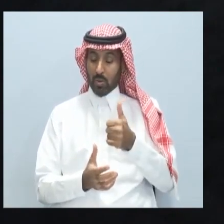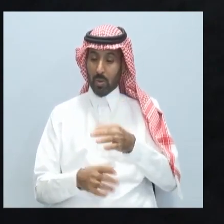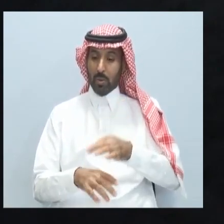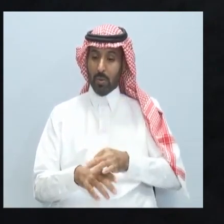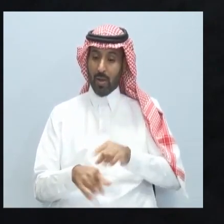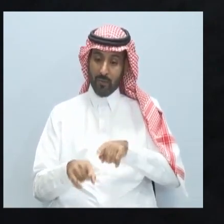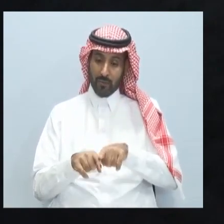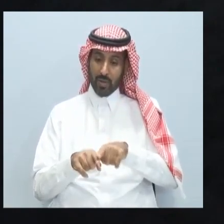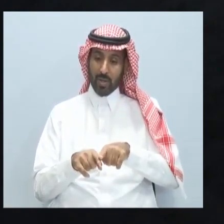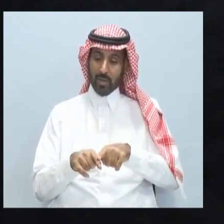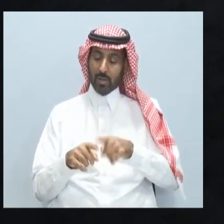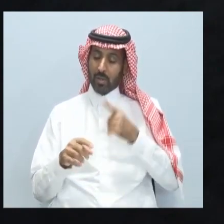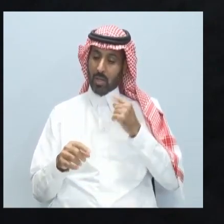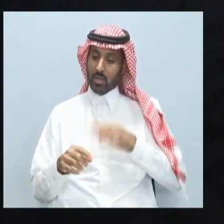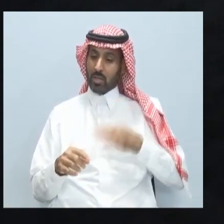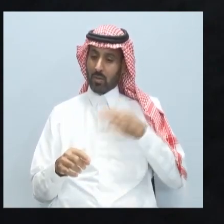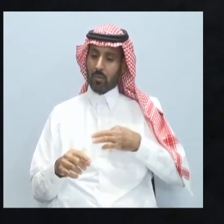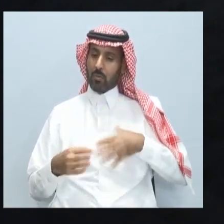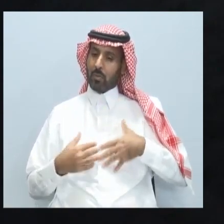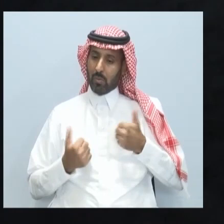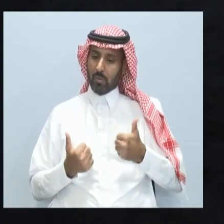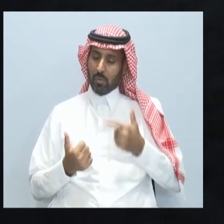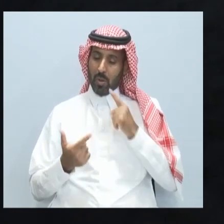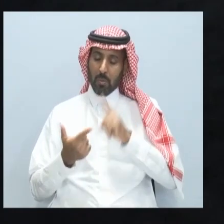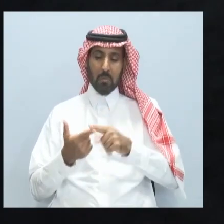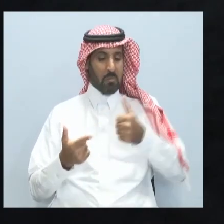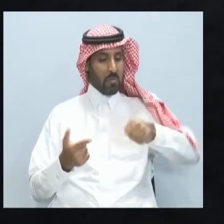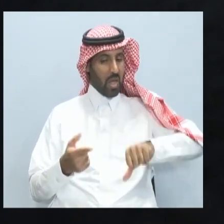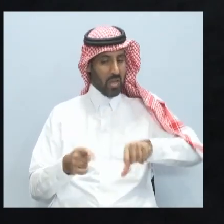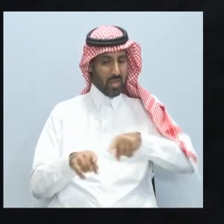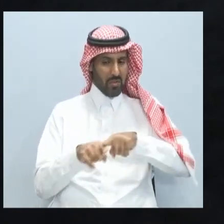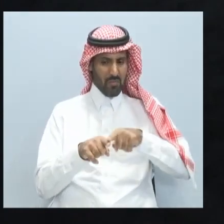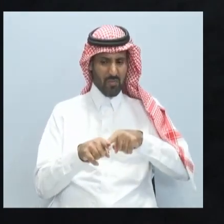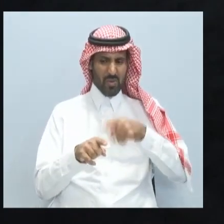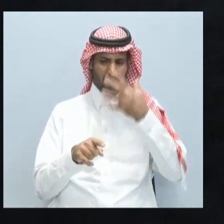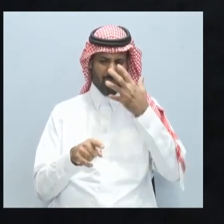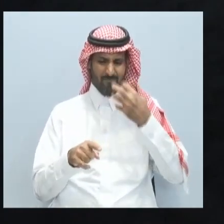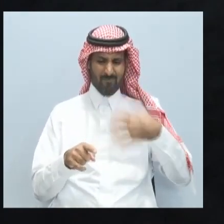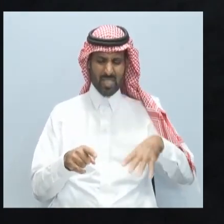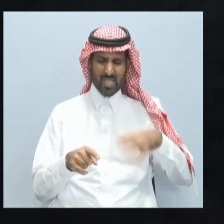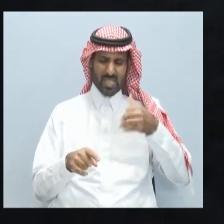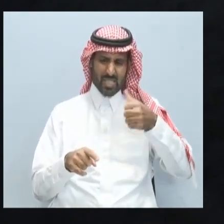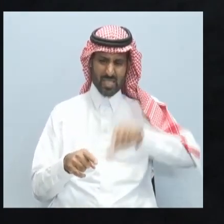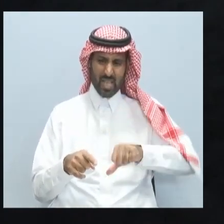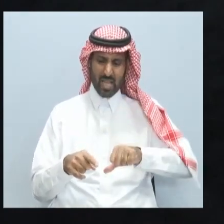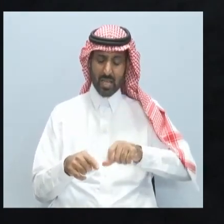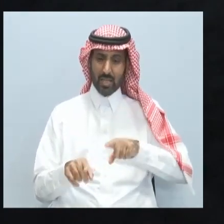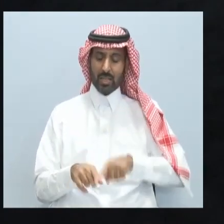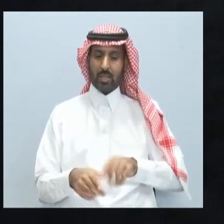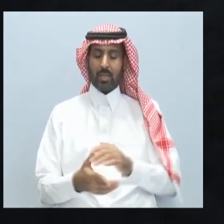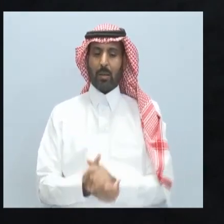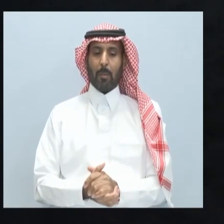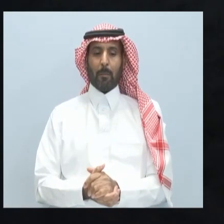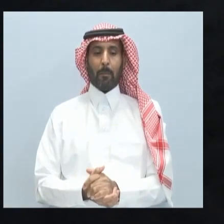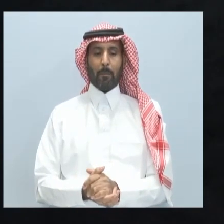a negative effect and other people they do have positive effects and they have positive values that I can benefit